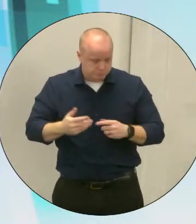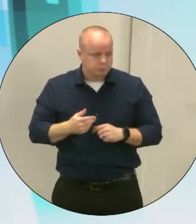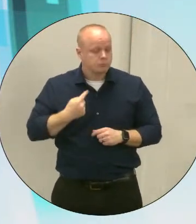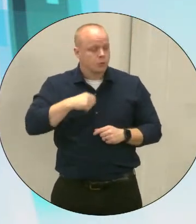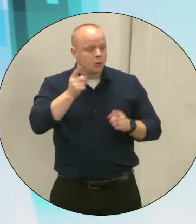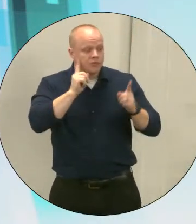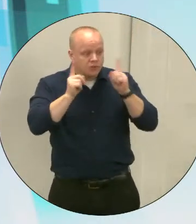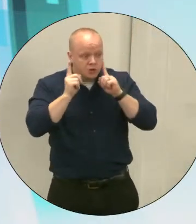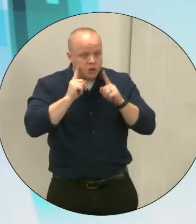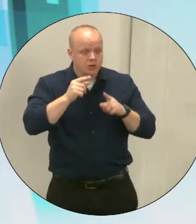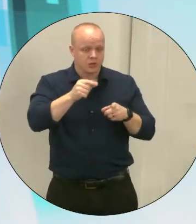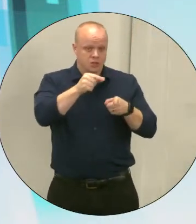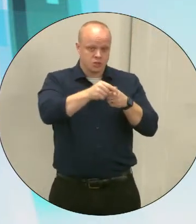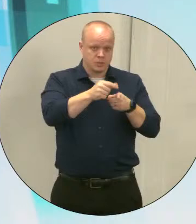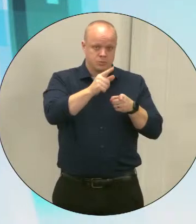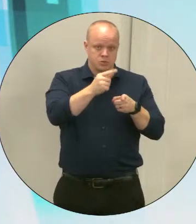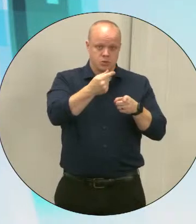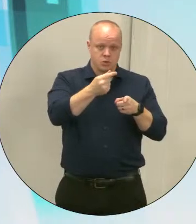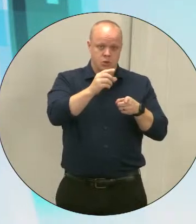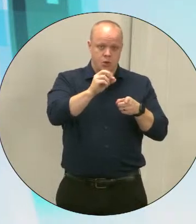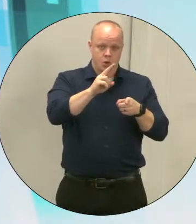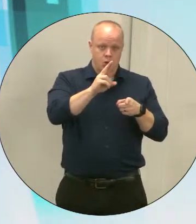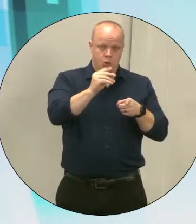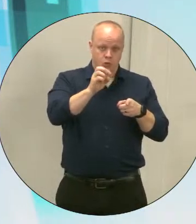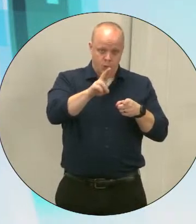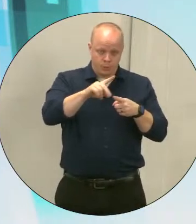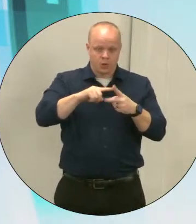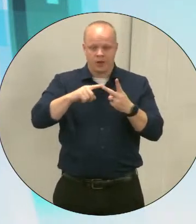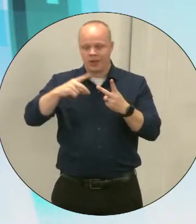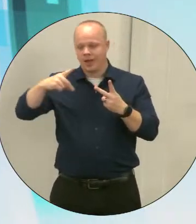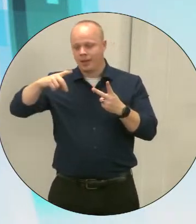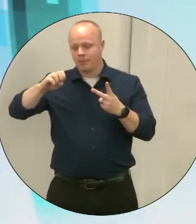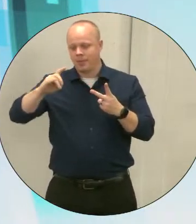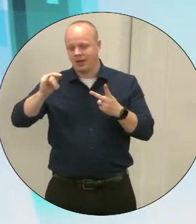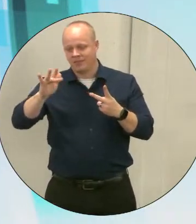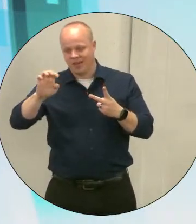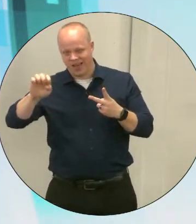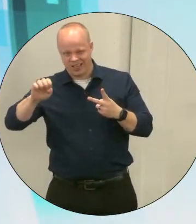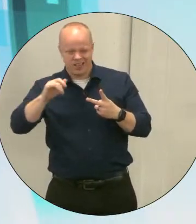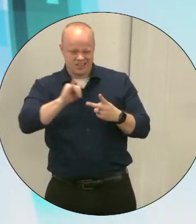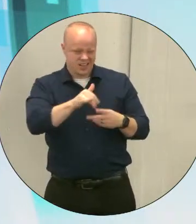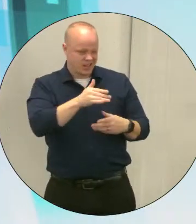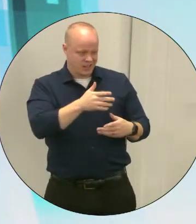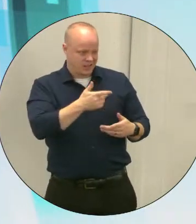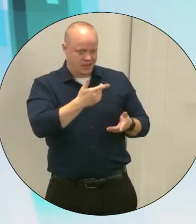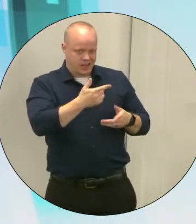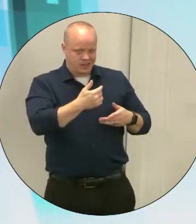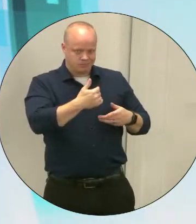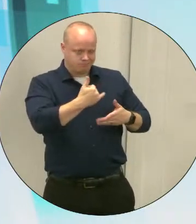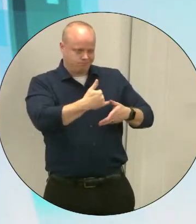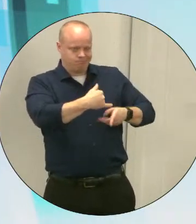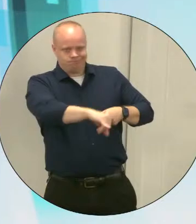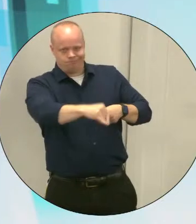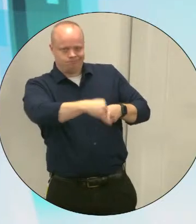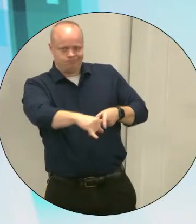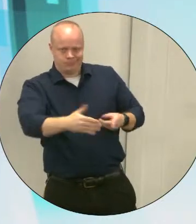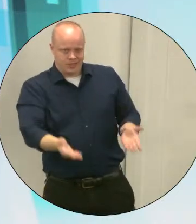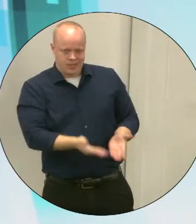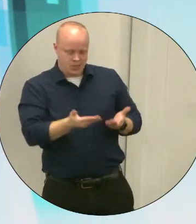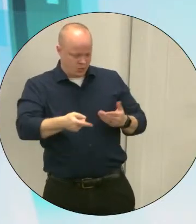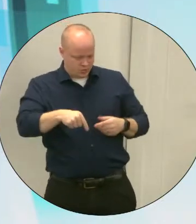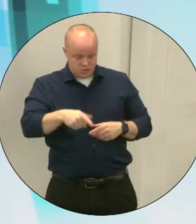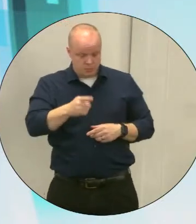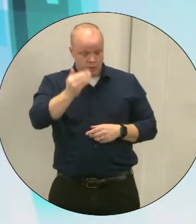terms groomer and pedophile thrown around as a partisan insult in this very boardroom so often that it should be noted to the